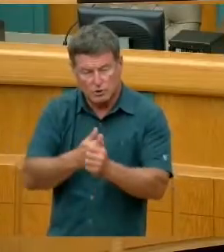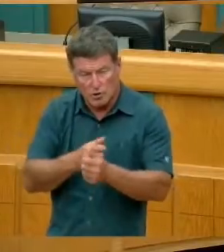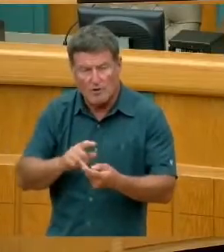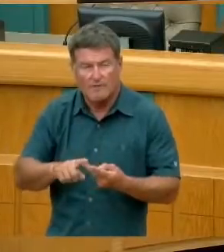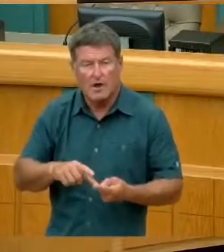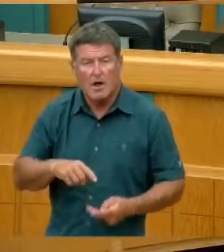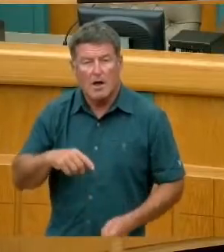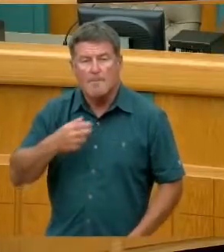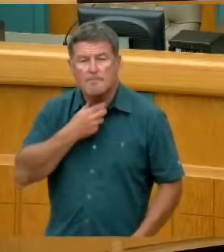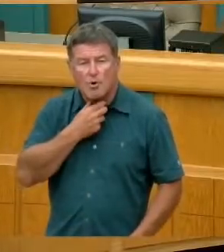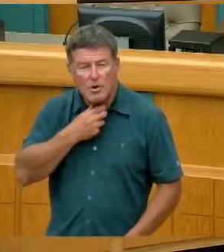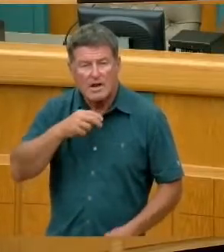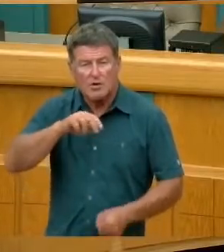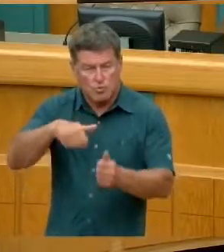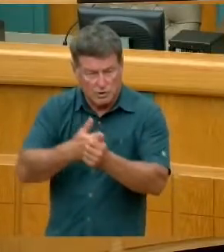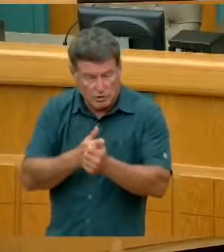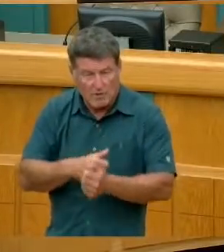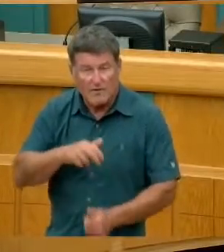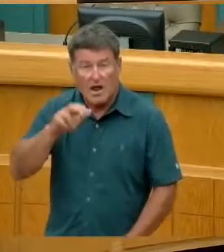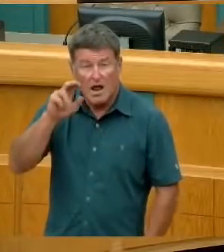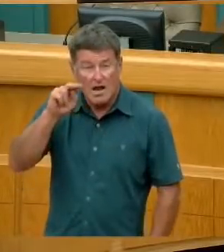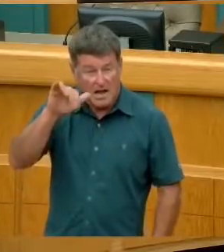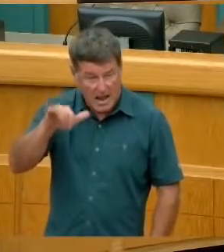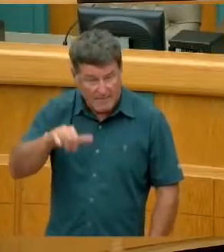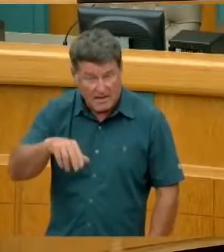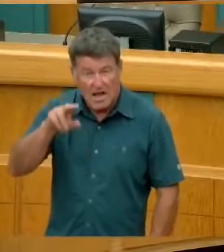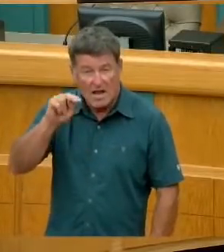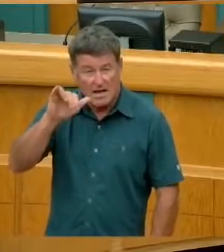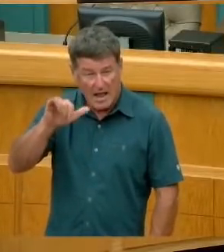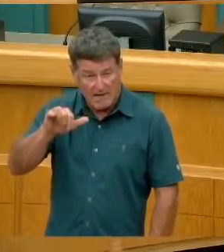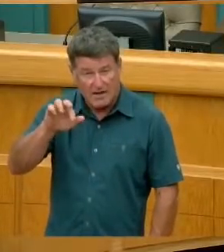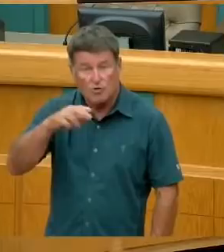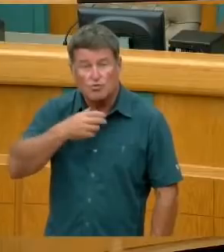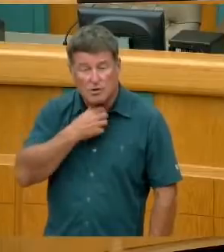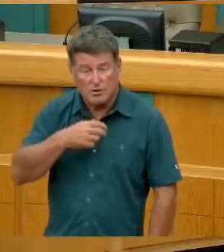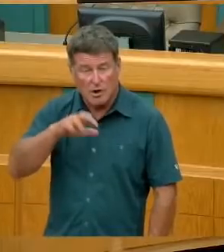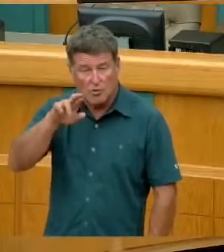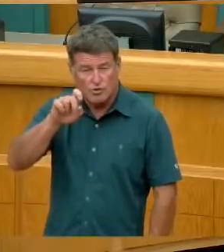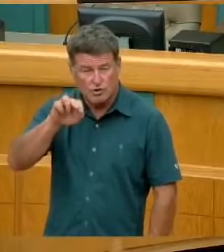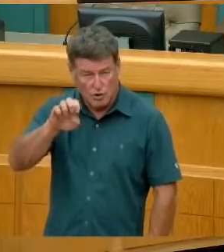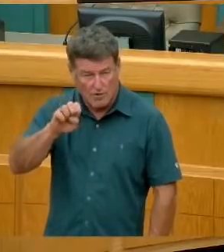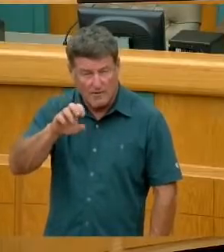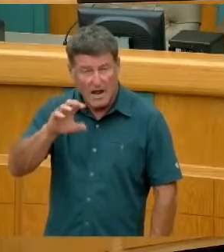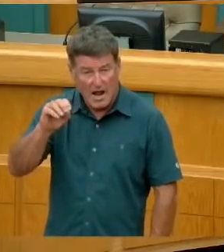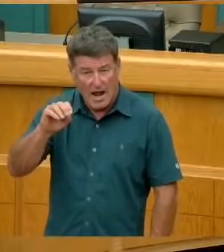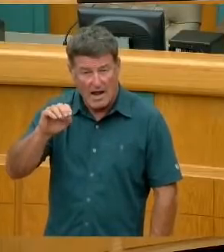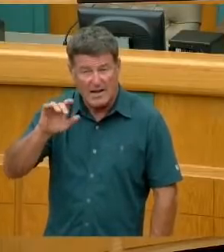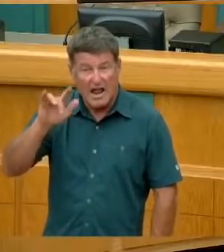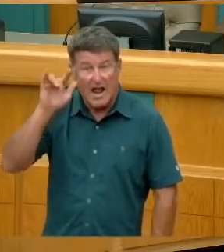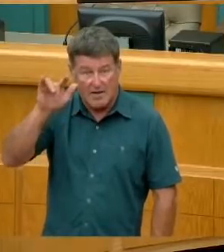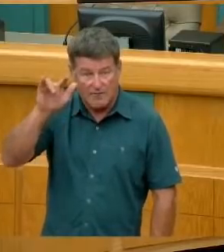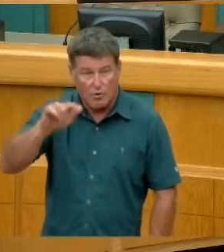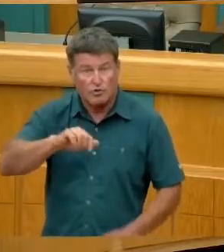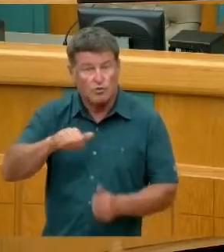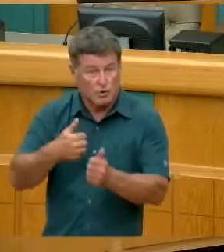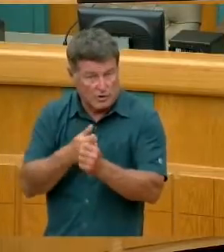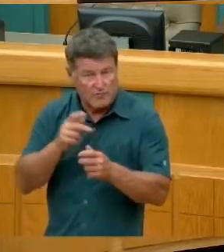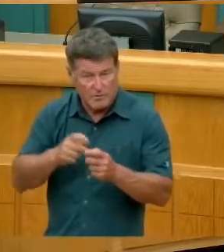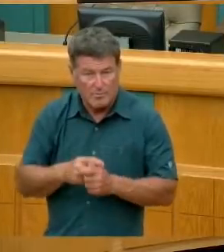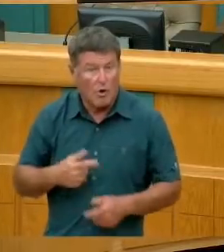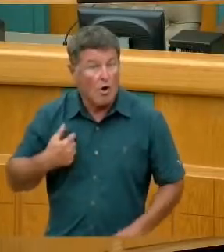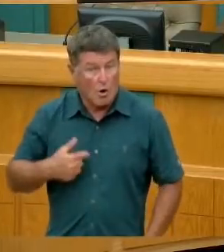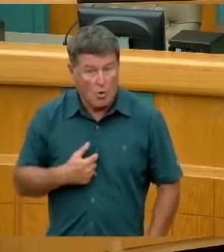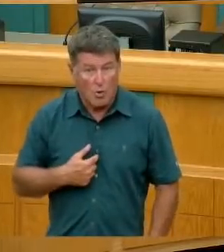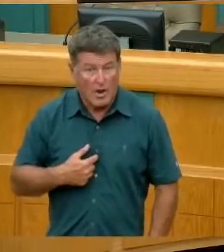Reserve, the Navy Reserve, and the U.S. Air Force and its Air Force Reserve. We are a